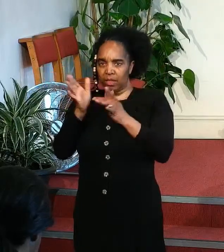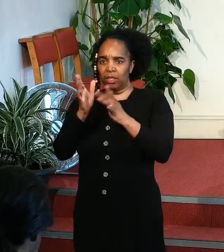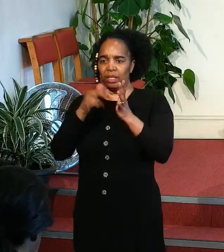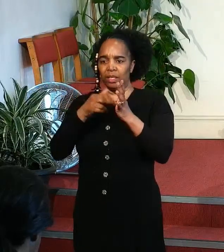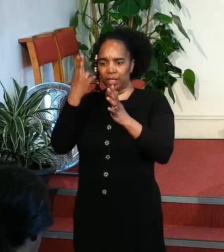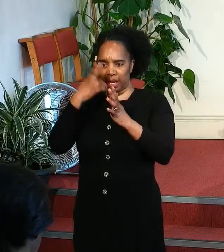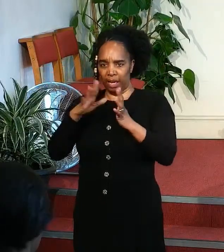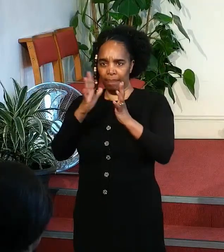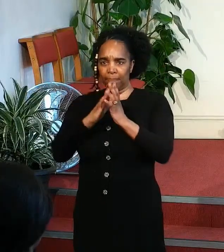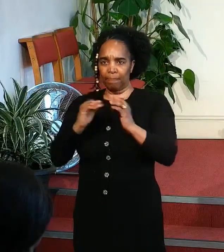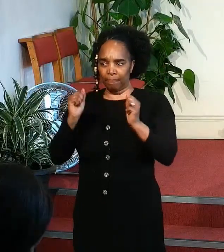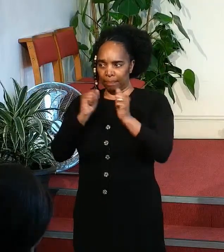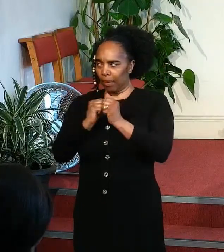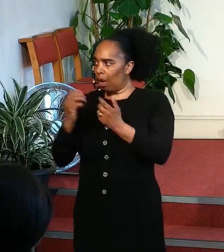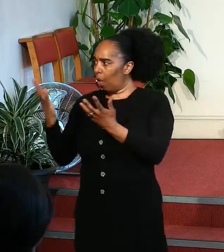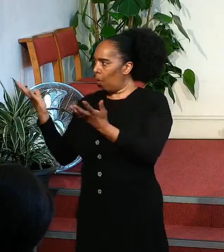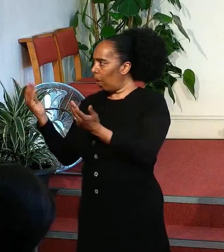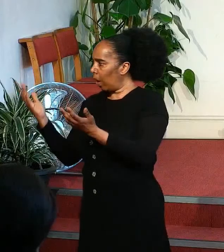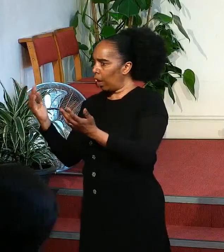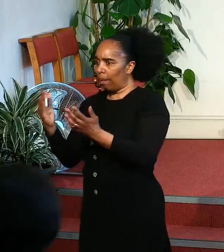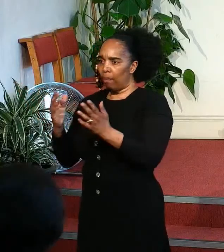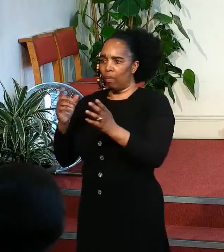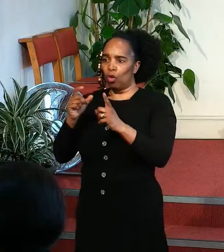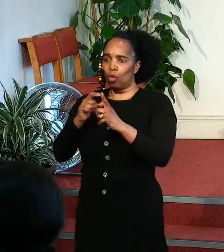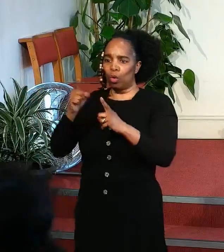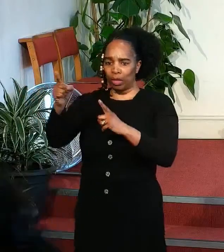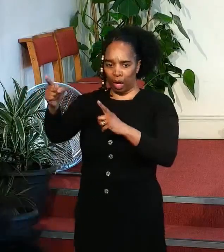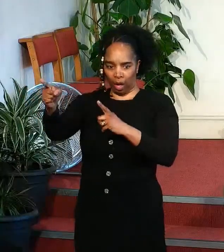name, we welcome Dr. Nomsa.